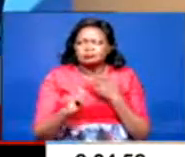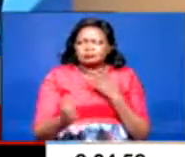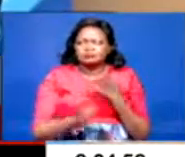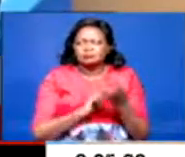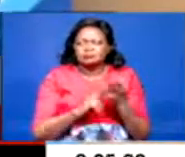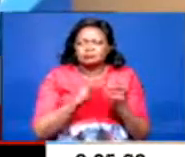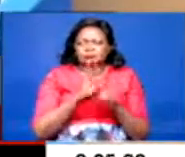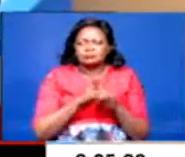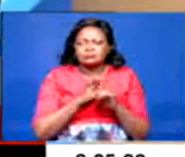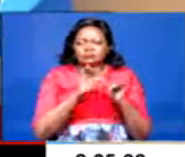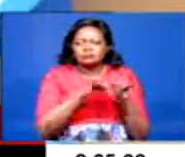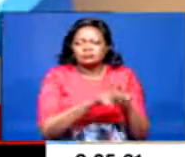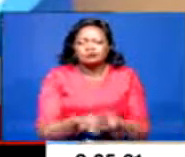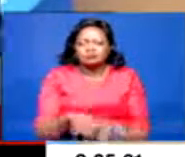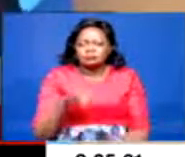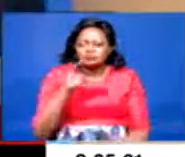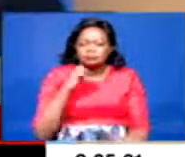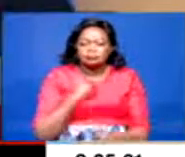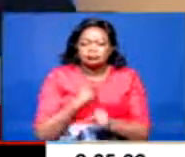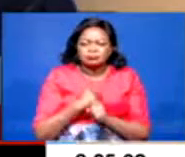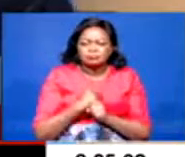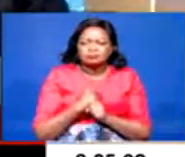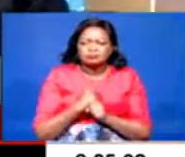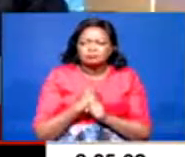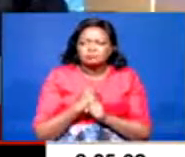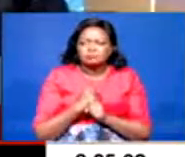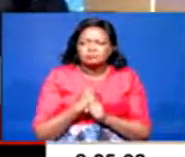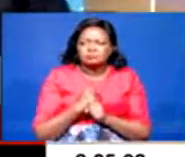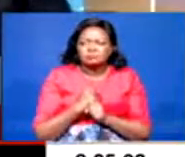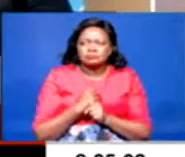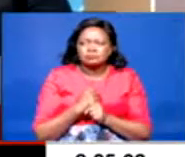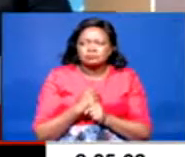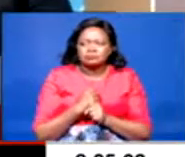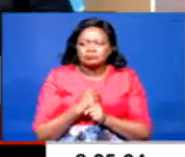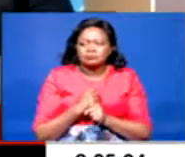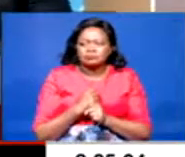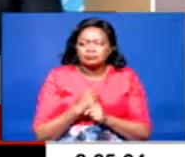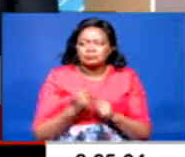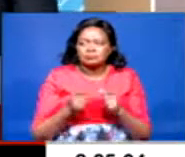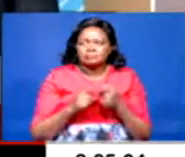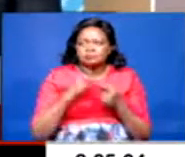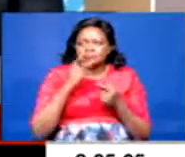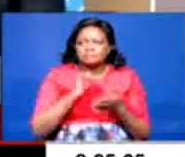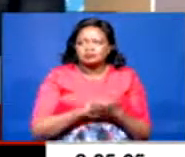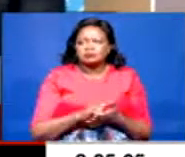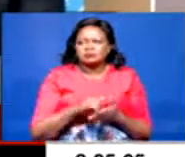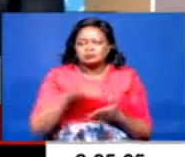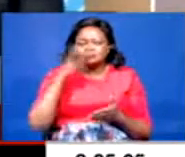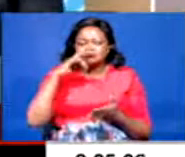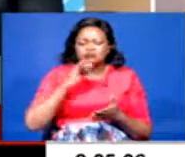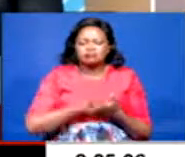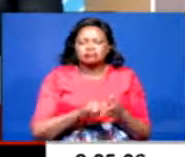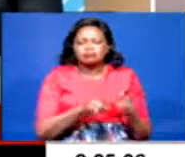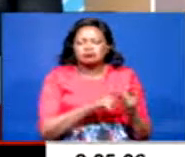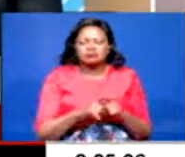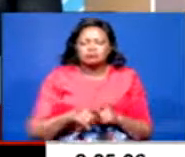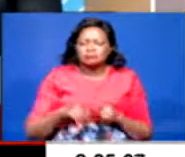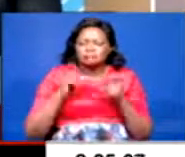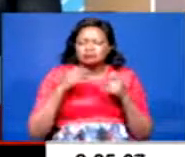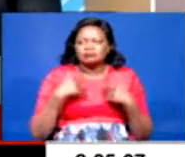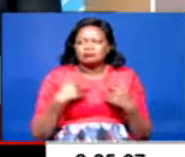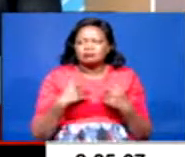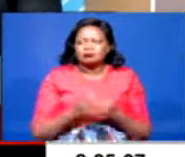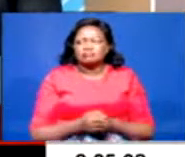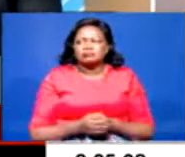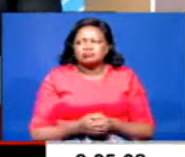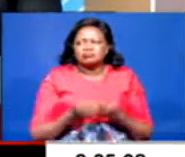IBC is doing. Absolutely. And you see, Chebukati said that even us as media, we have got, you know, that free